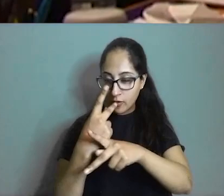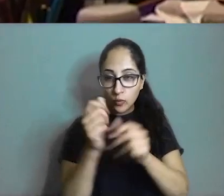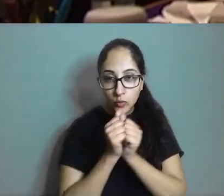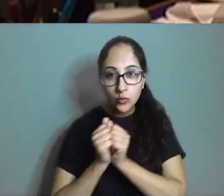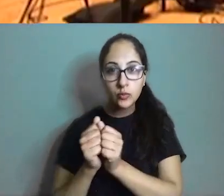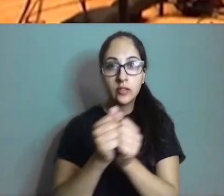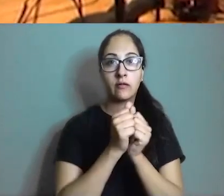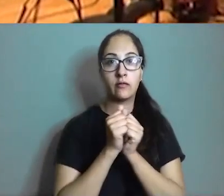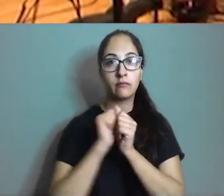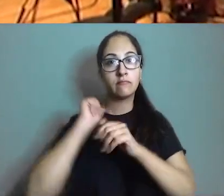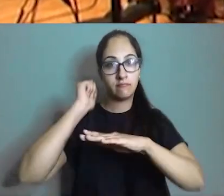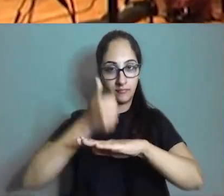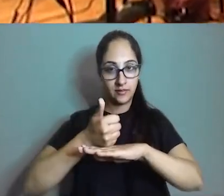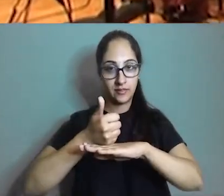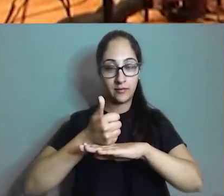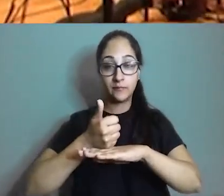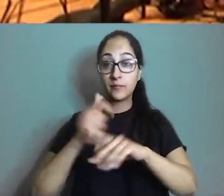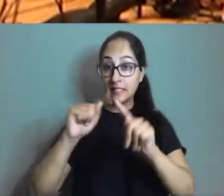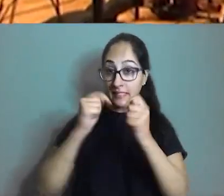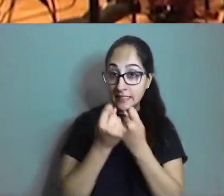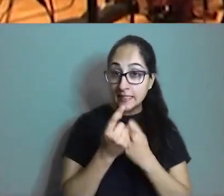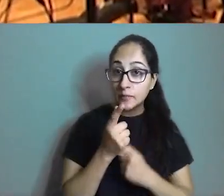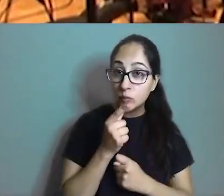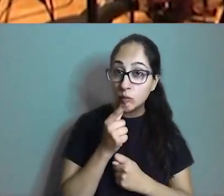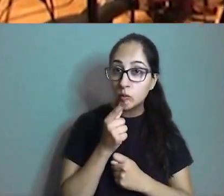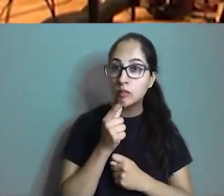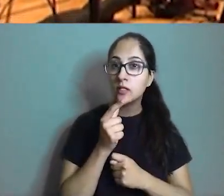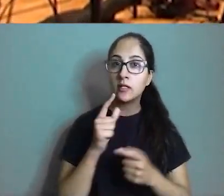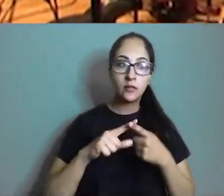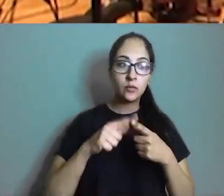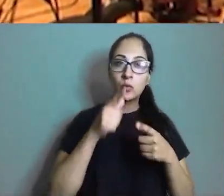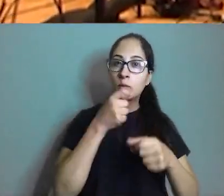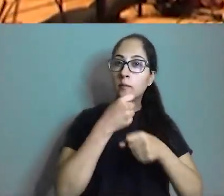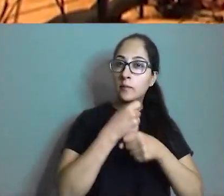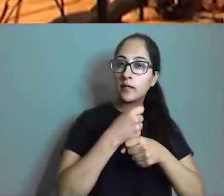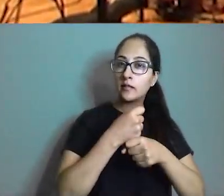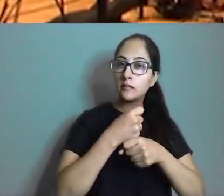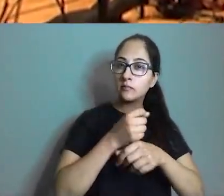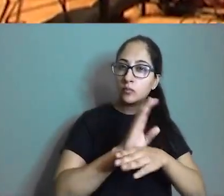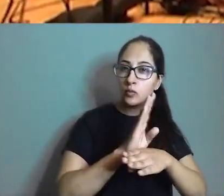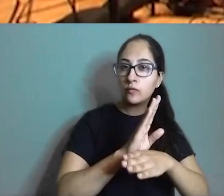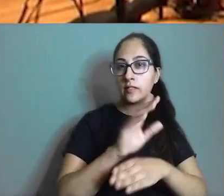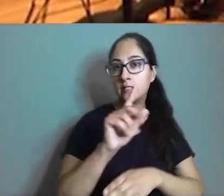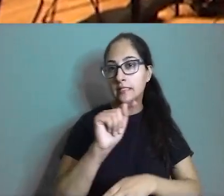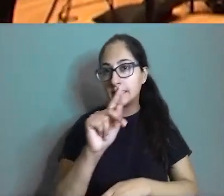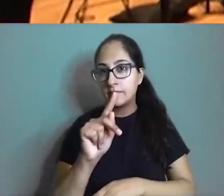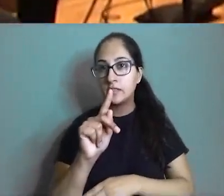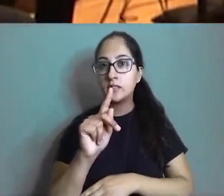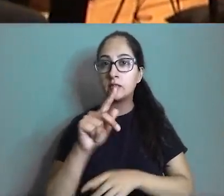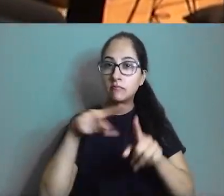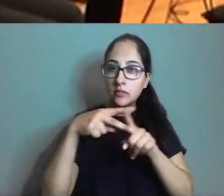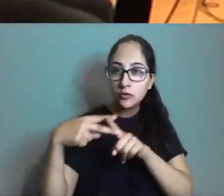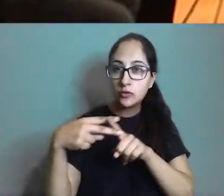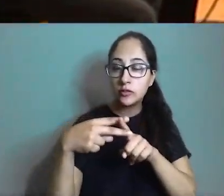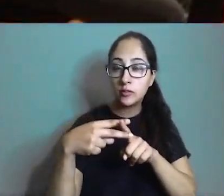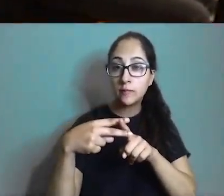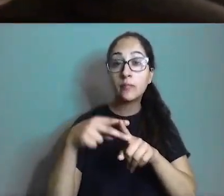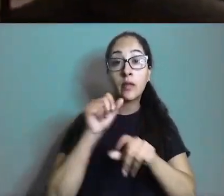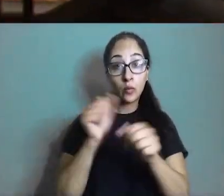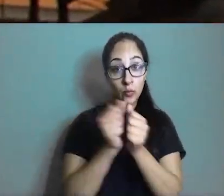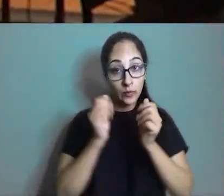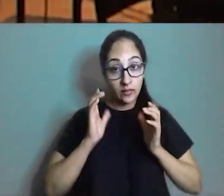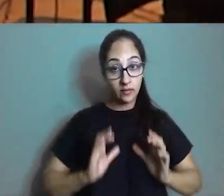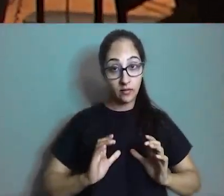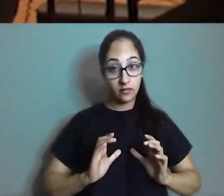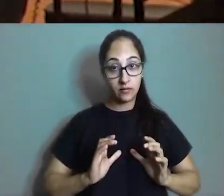that you do. You've also got to be able to work with the people around you to make that vision become a reality. So